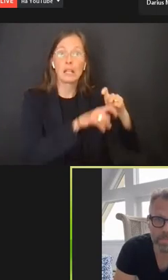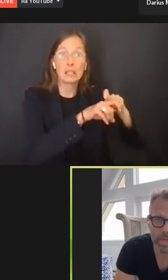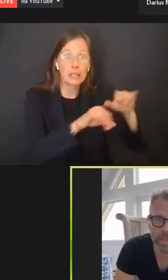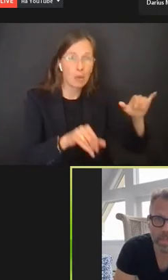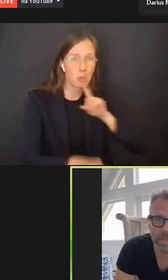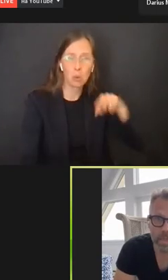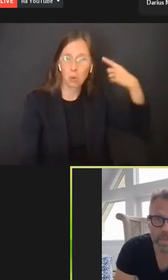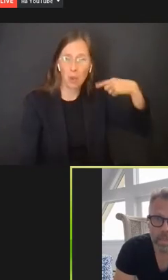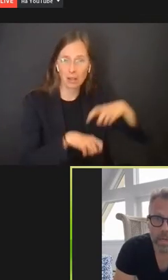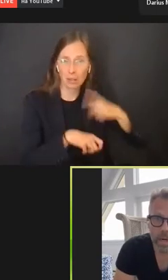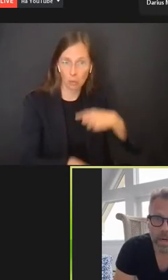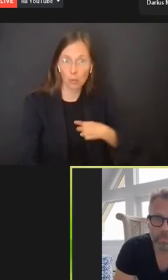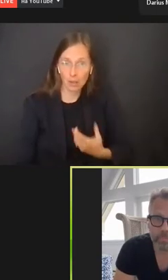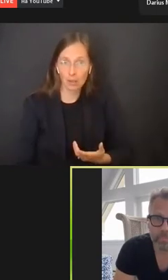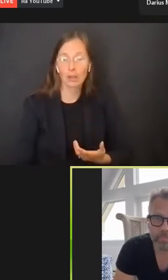because